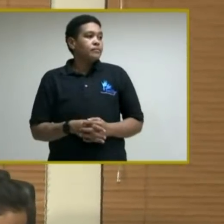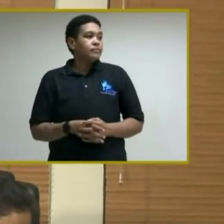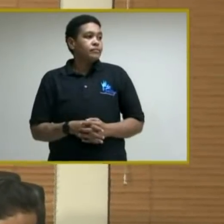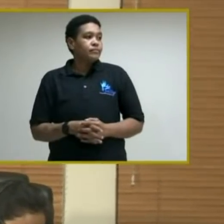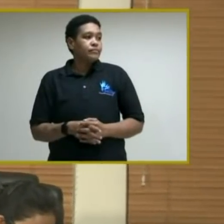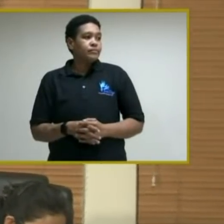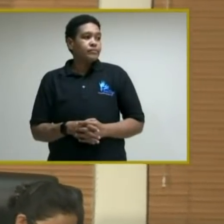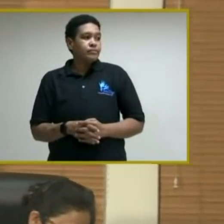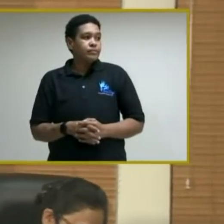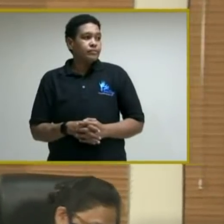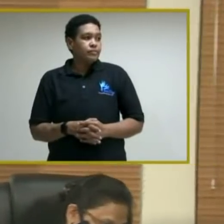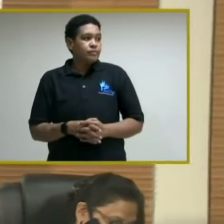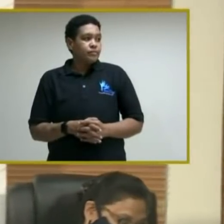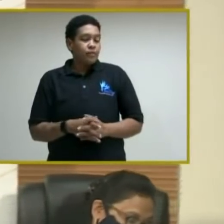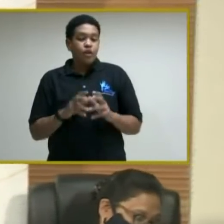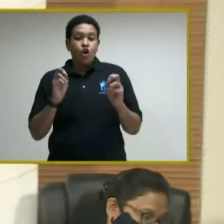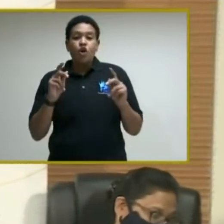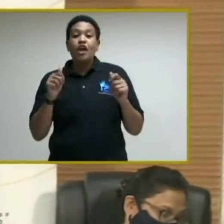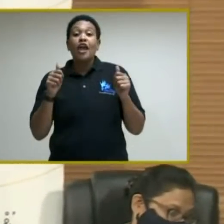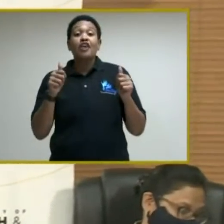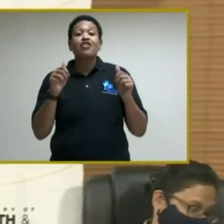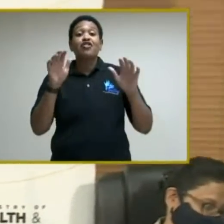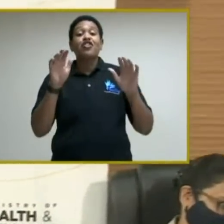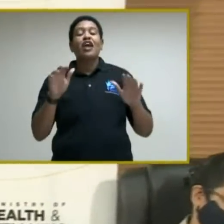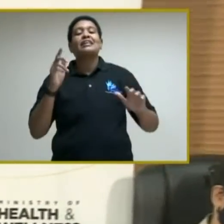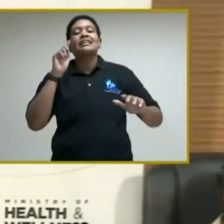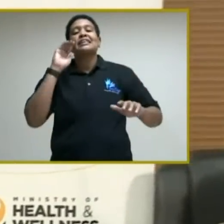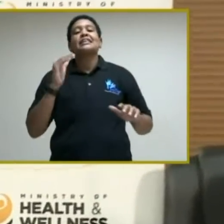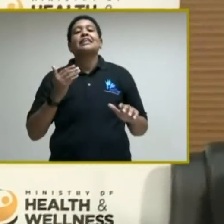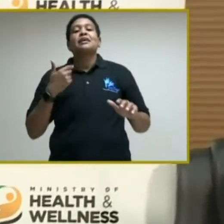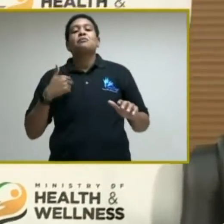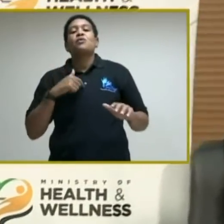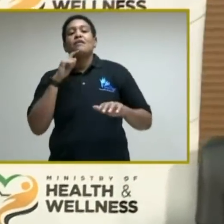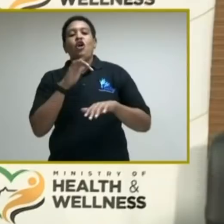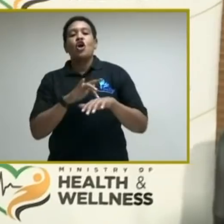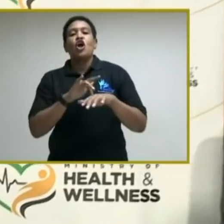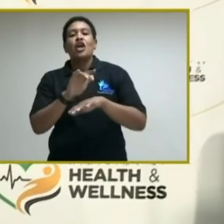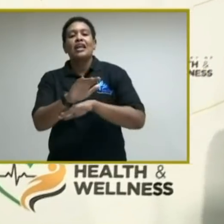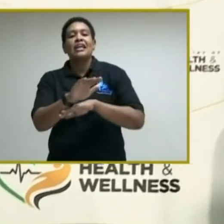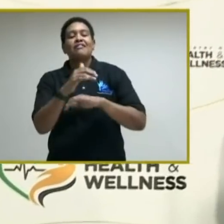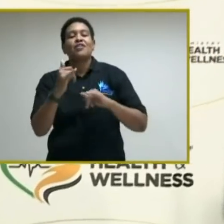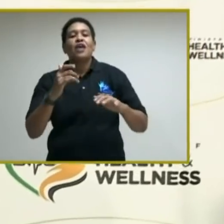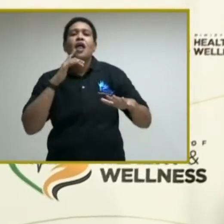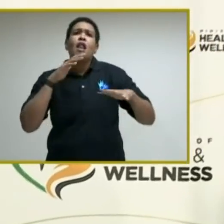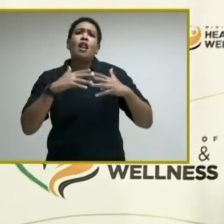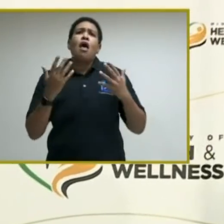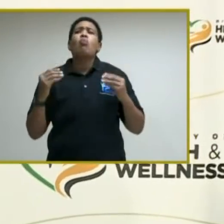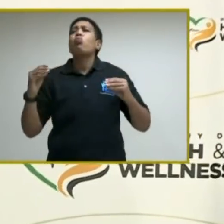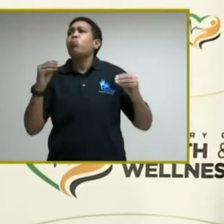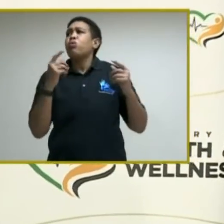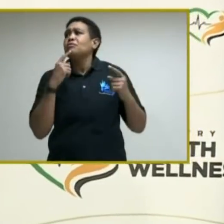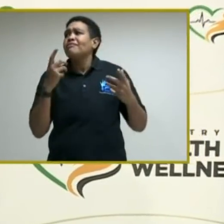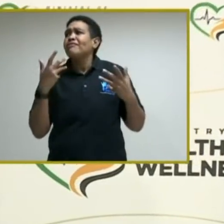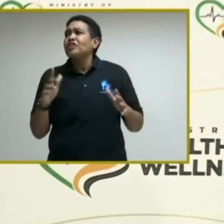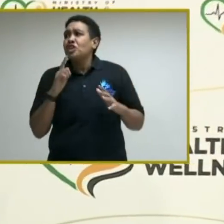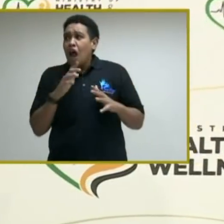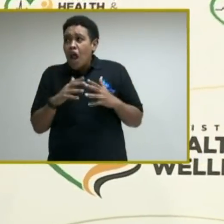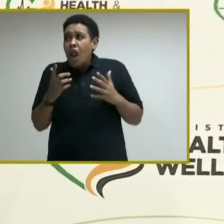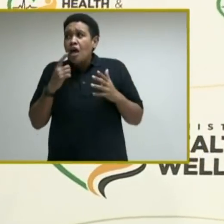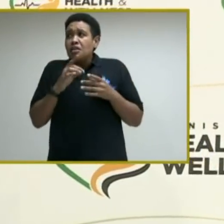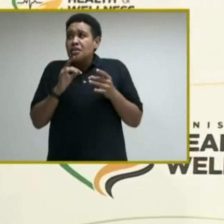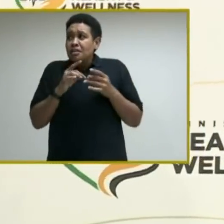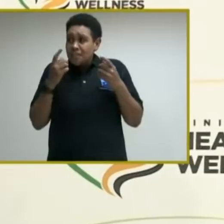remarks. Okay, great. So it seems as if we have an early evening today. A lot has been said. A lot will be